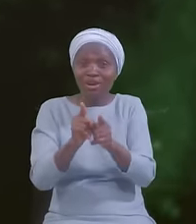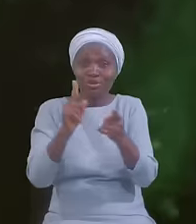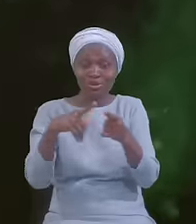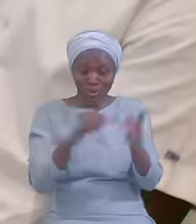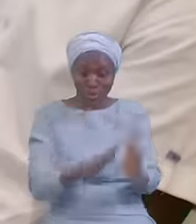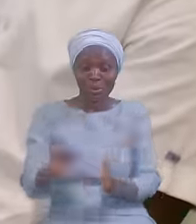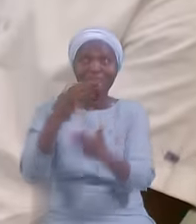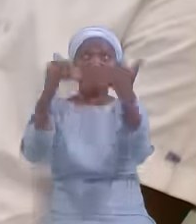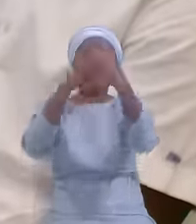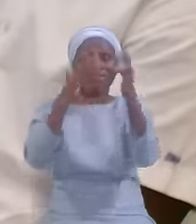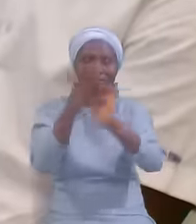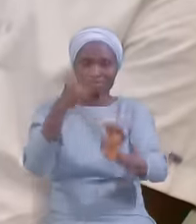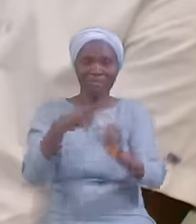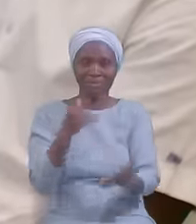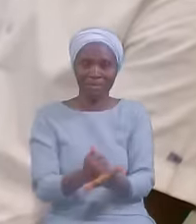of heaven.